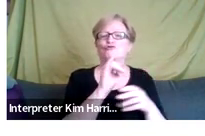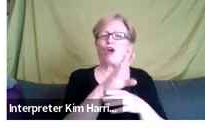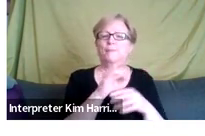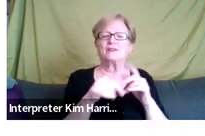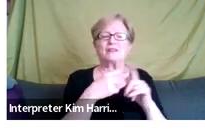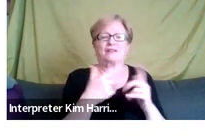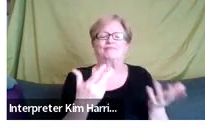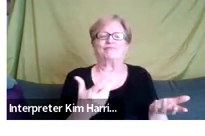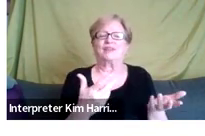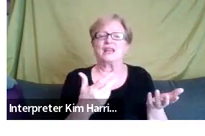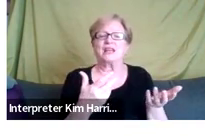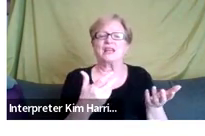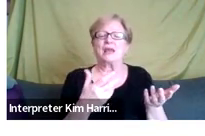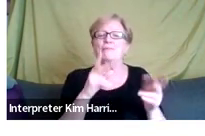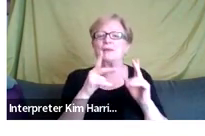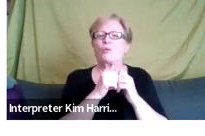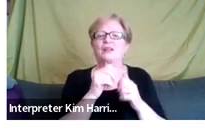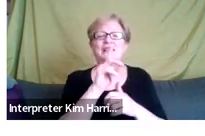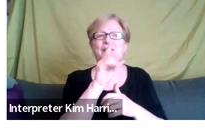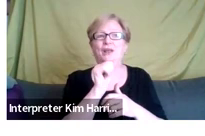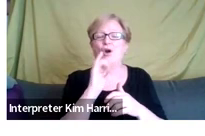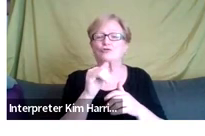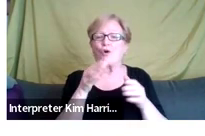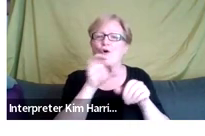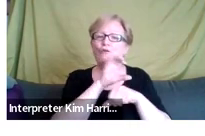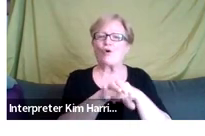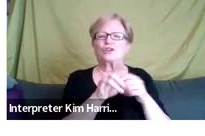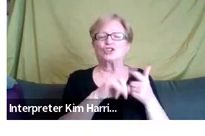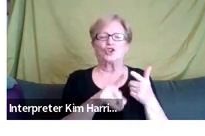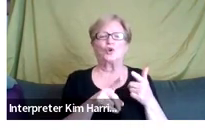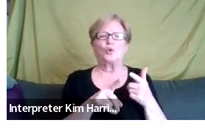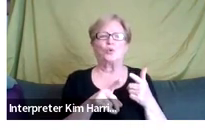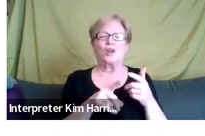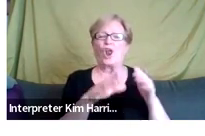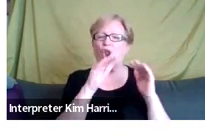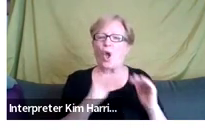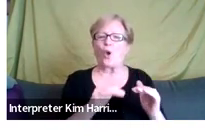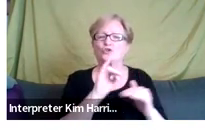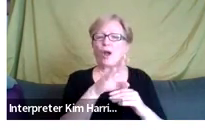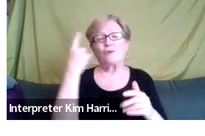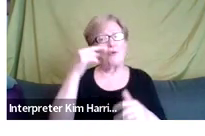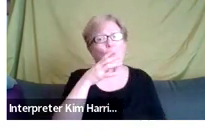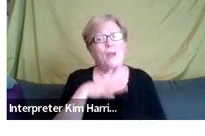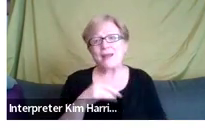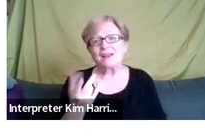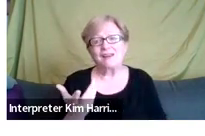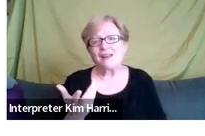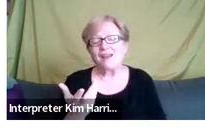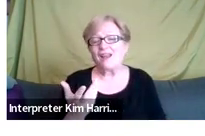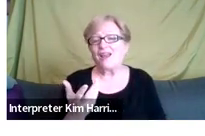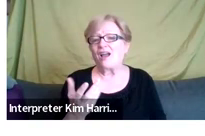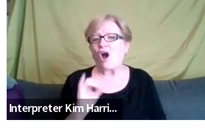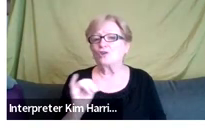in, disabled women are also forced into undervalued jobs for women. And so, when you